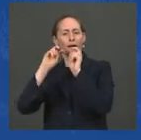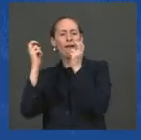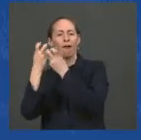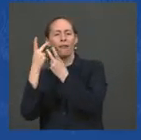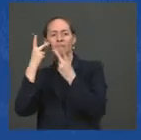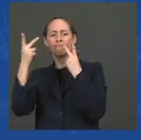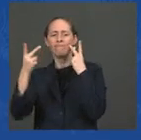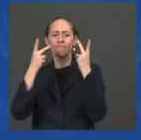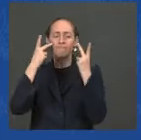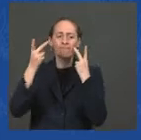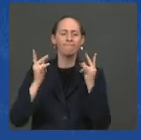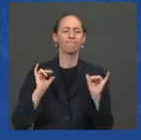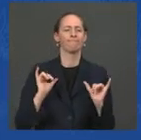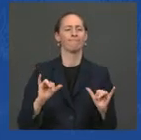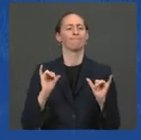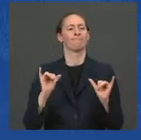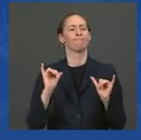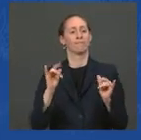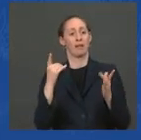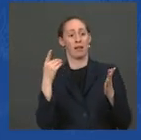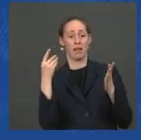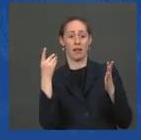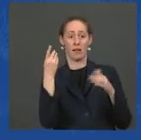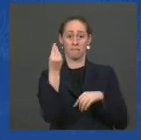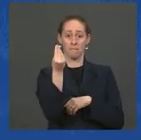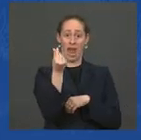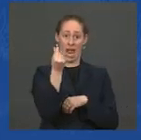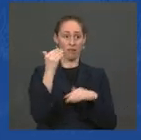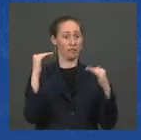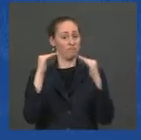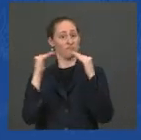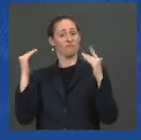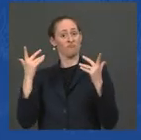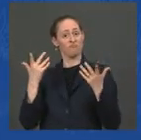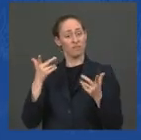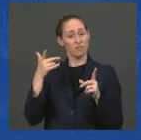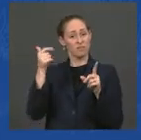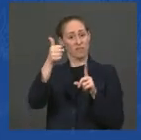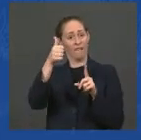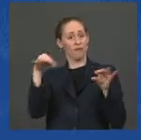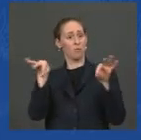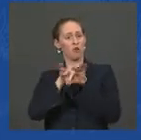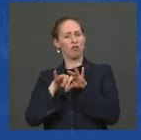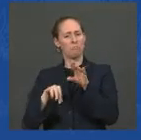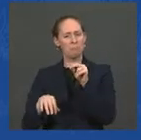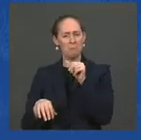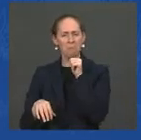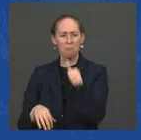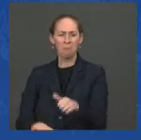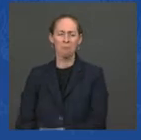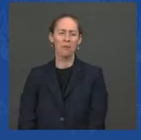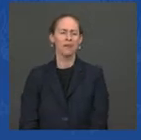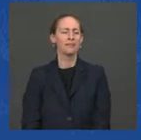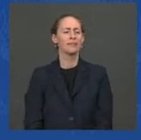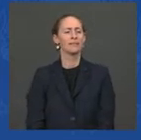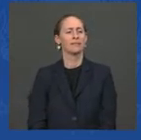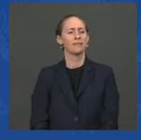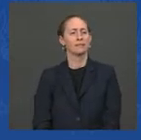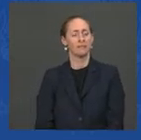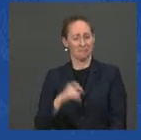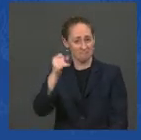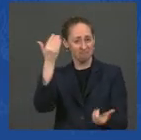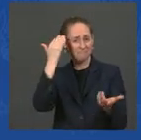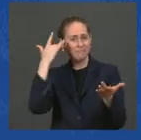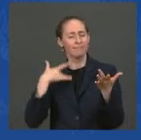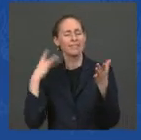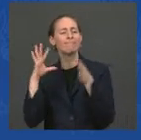determine your worth. I learned, he told me, and that's not a joke, those of you who know me know it to be true, and you guys know it, is